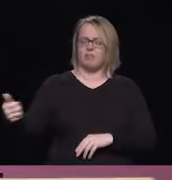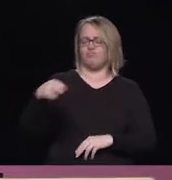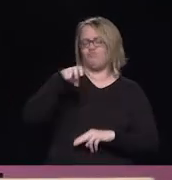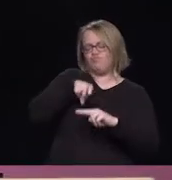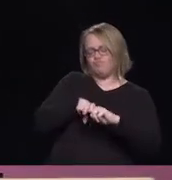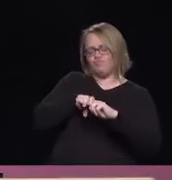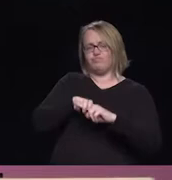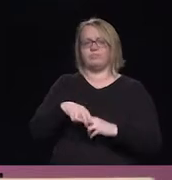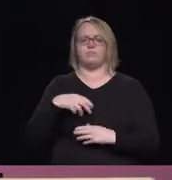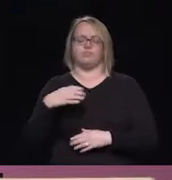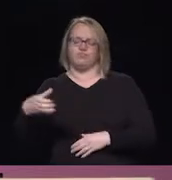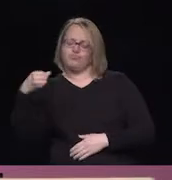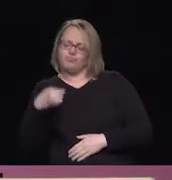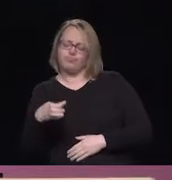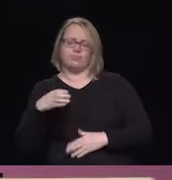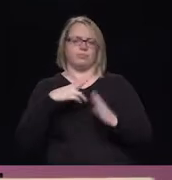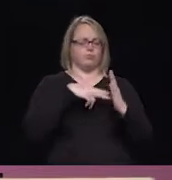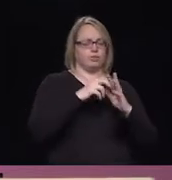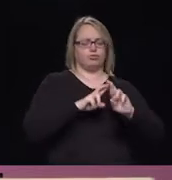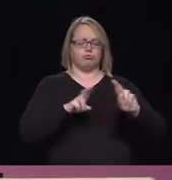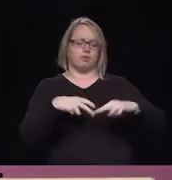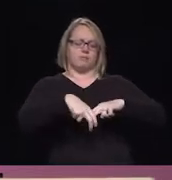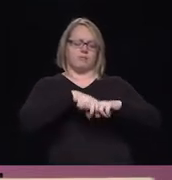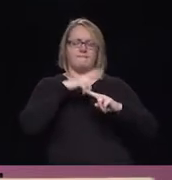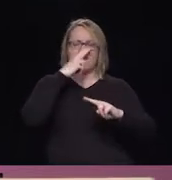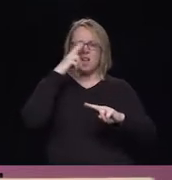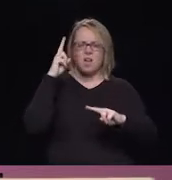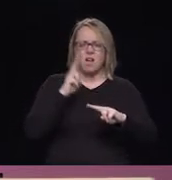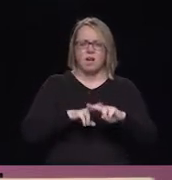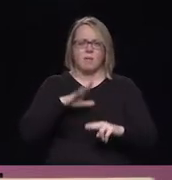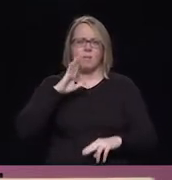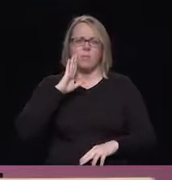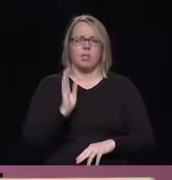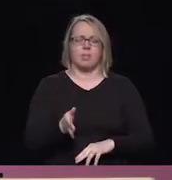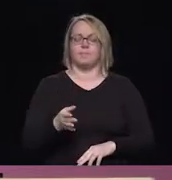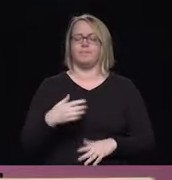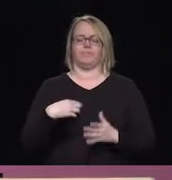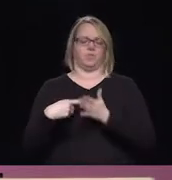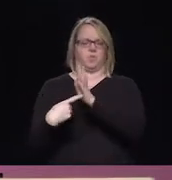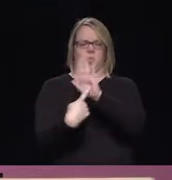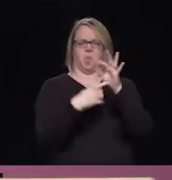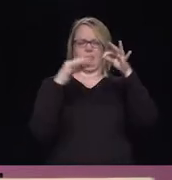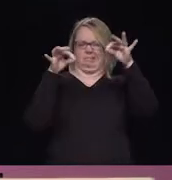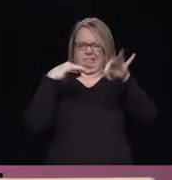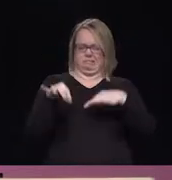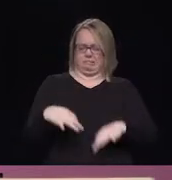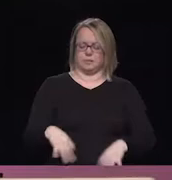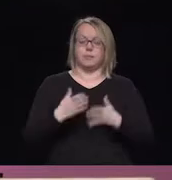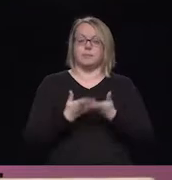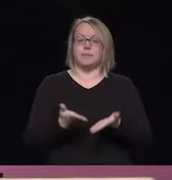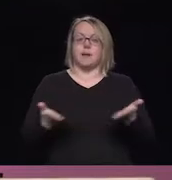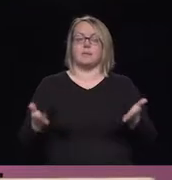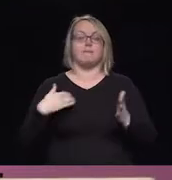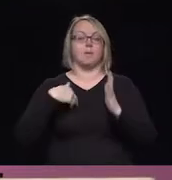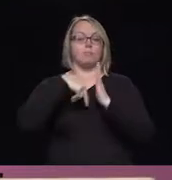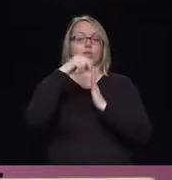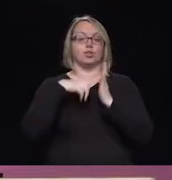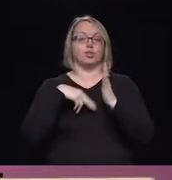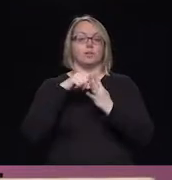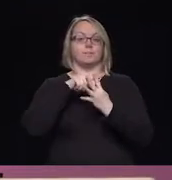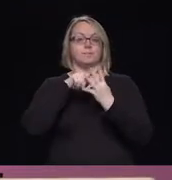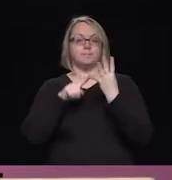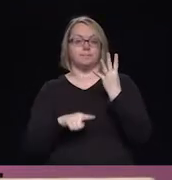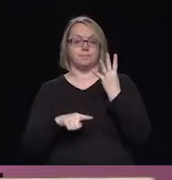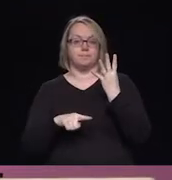your dining room or in the hallway. Now we've got some art brushes that I would like to show you. When you pick out